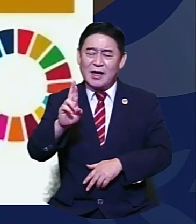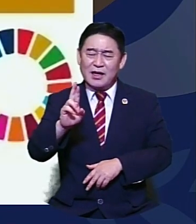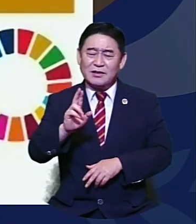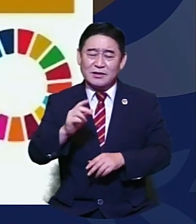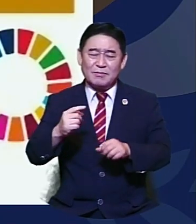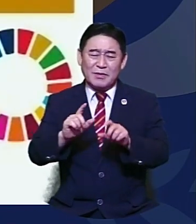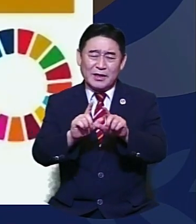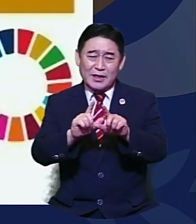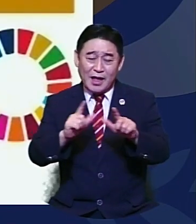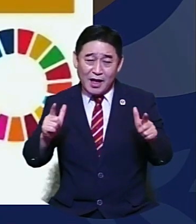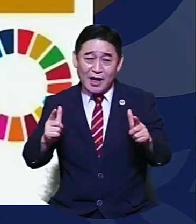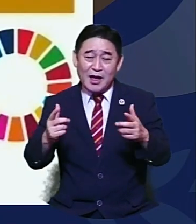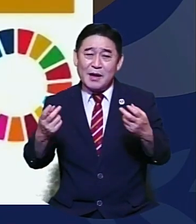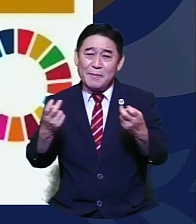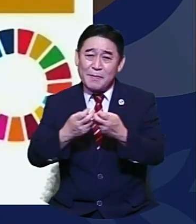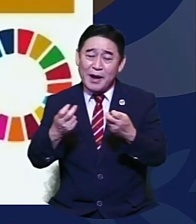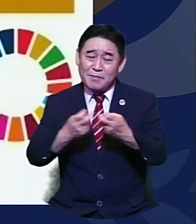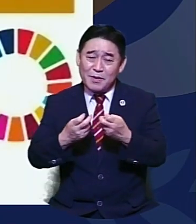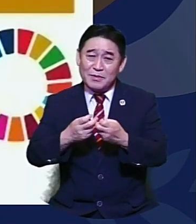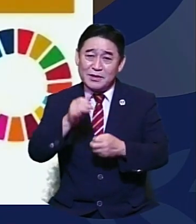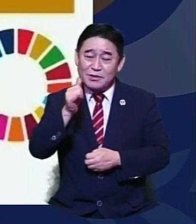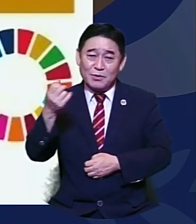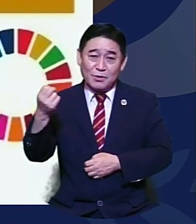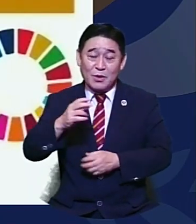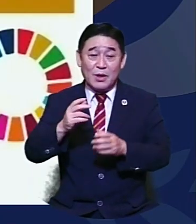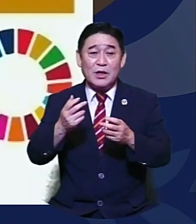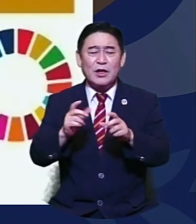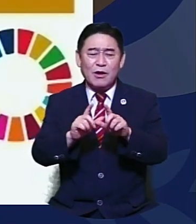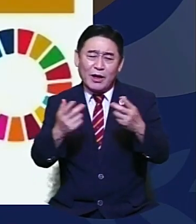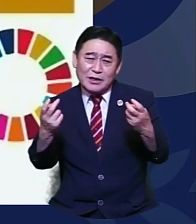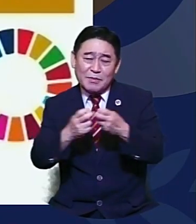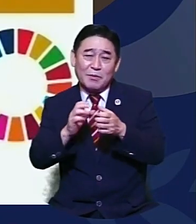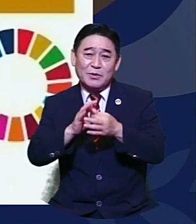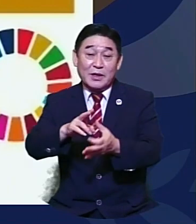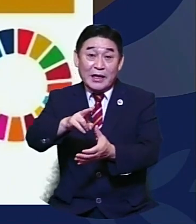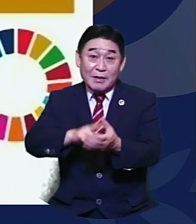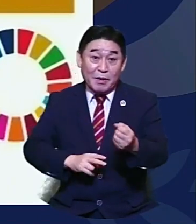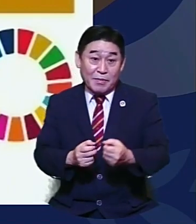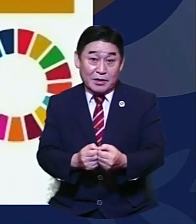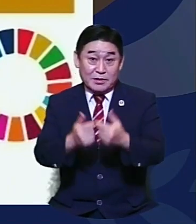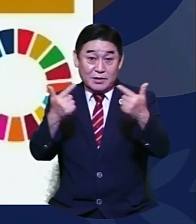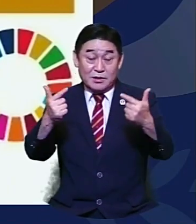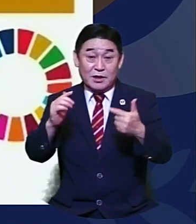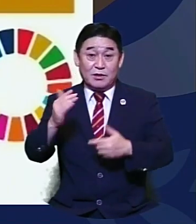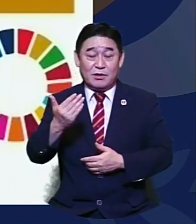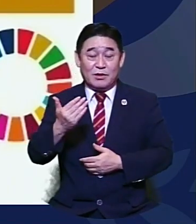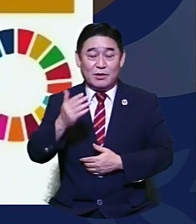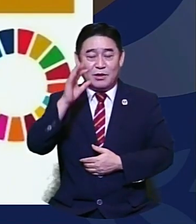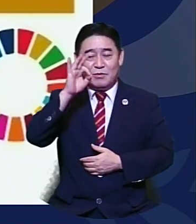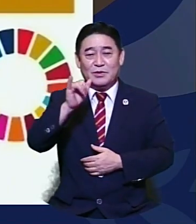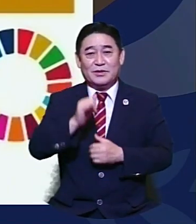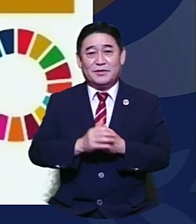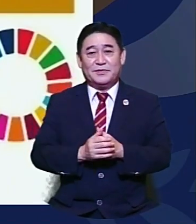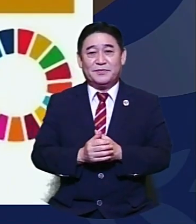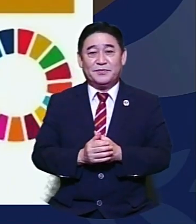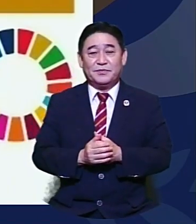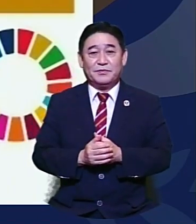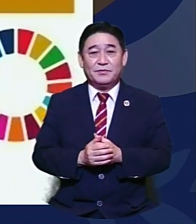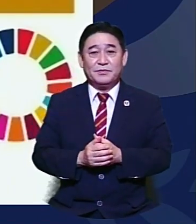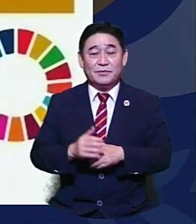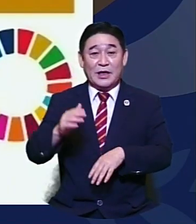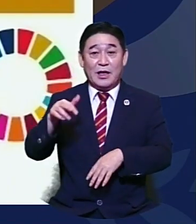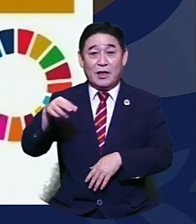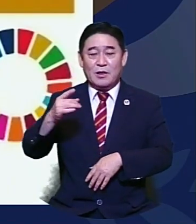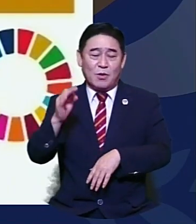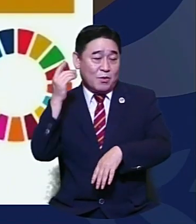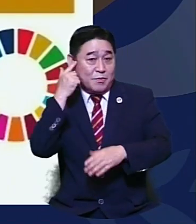be revenue generating. And so this comes back to Dr. Song's point. I think we need to do a better job of promoting